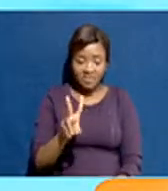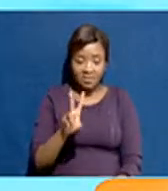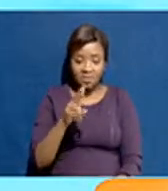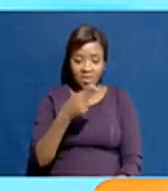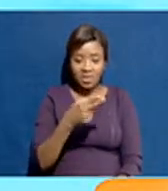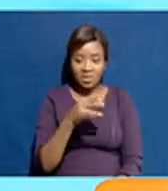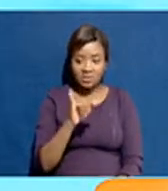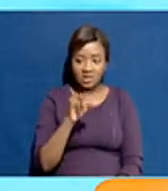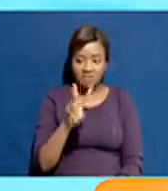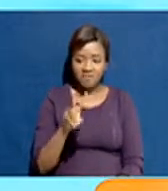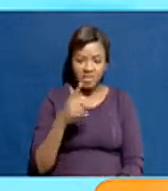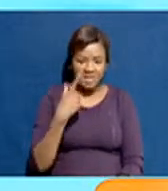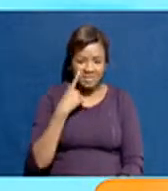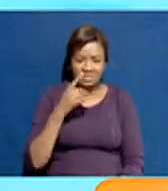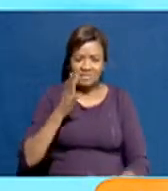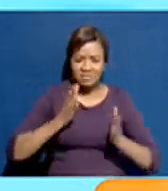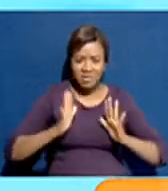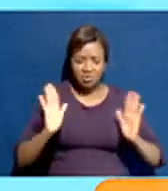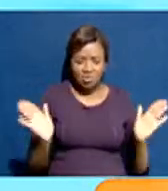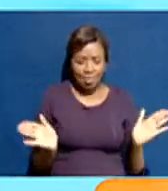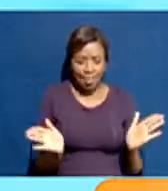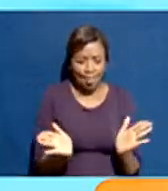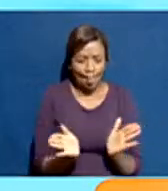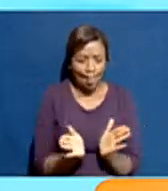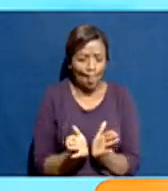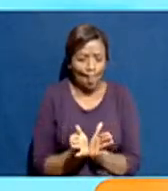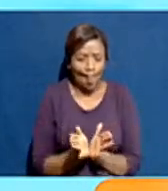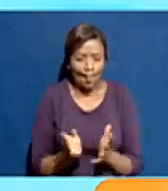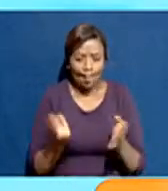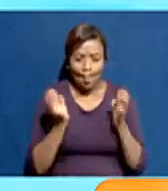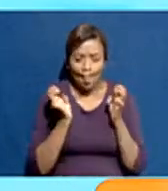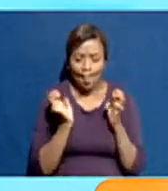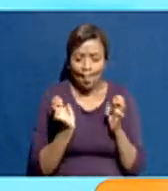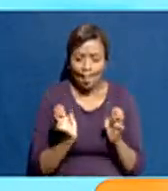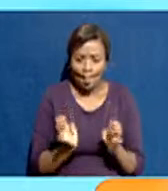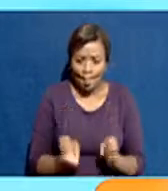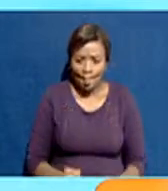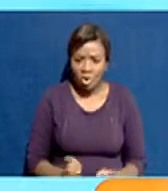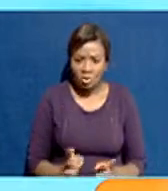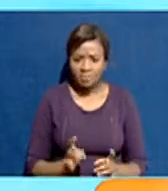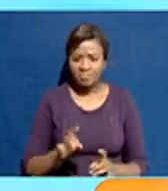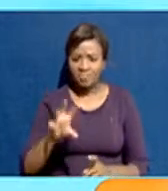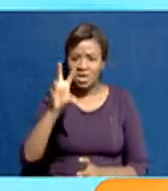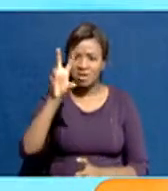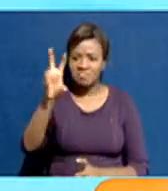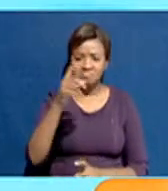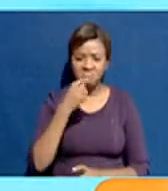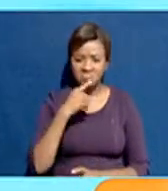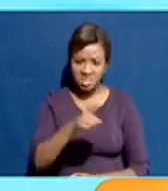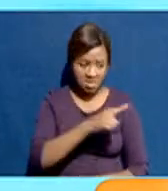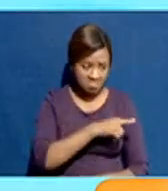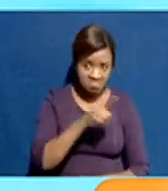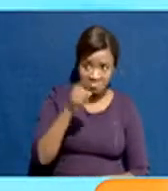will see a person very skinny, they have been put in a poster, and then you are told,